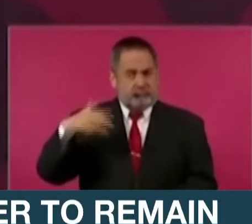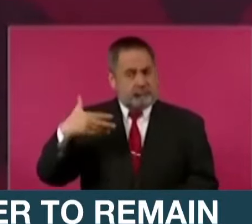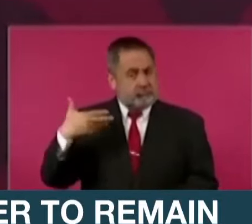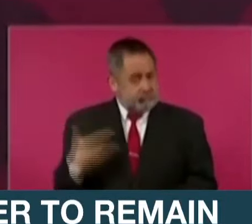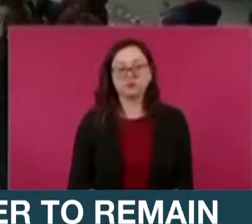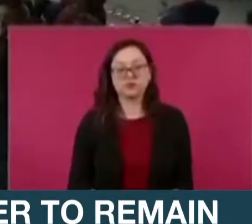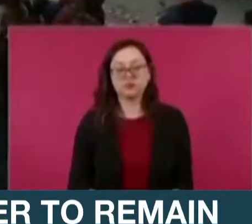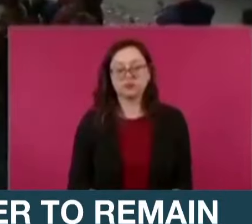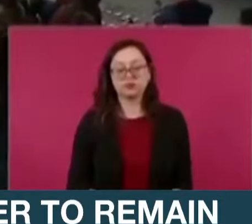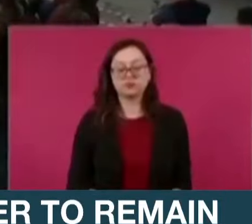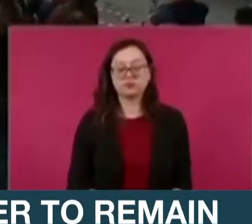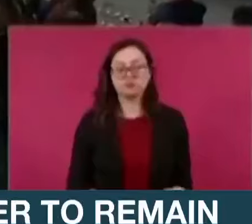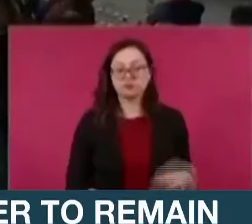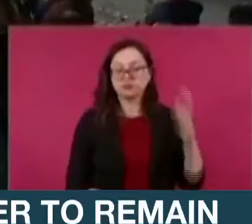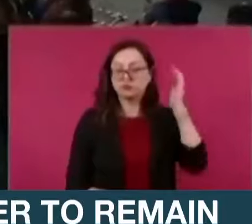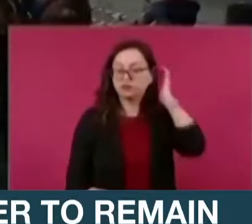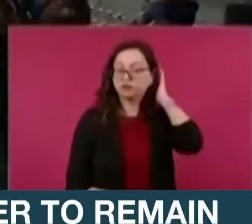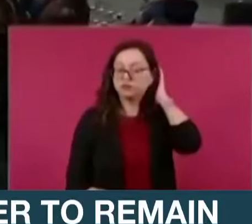office on October 1st.